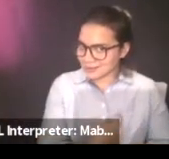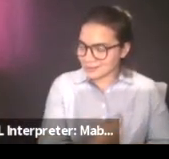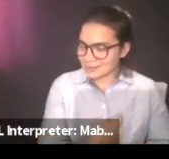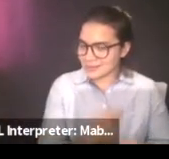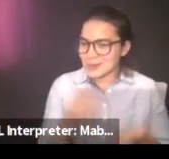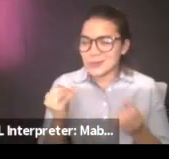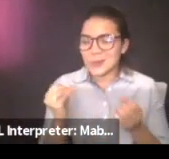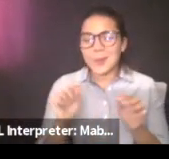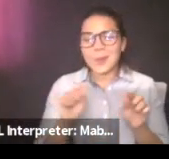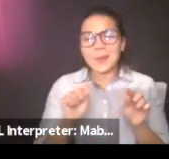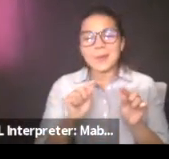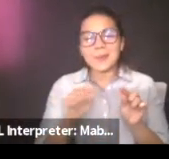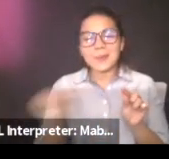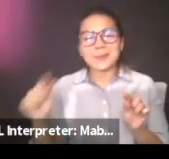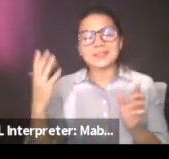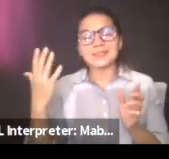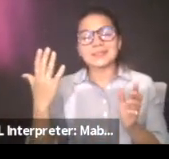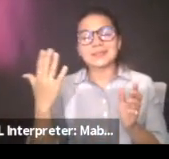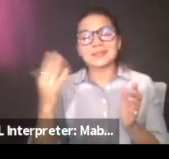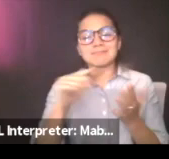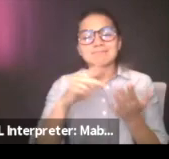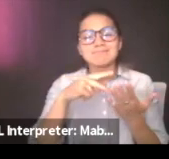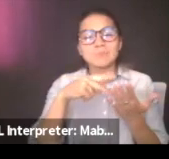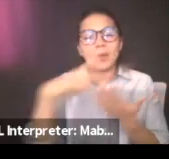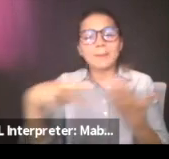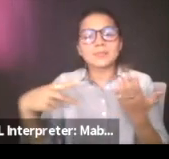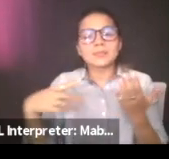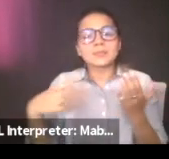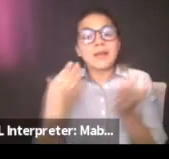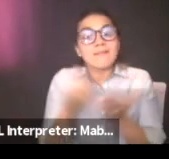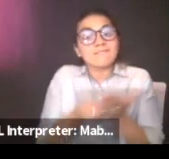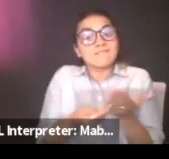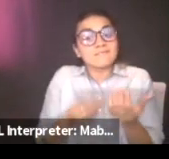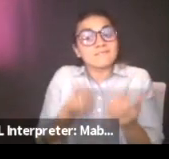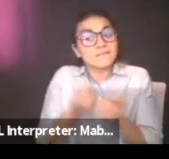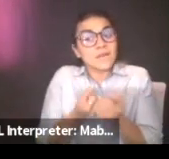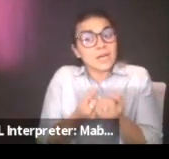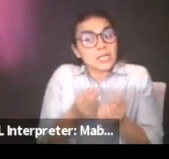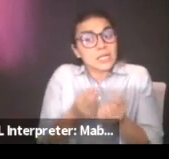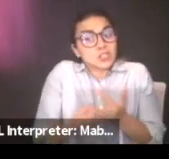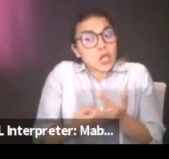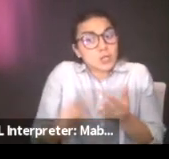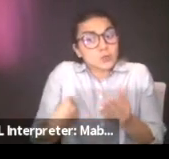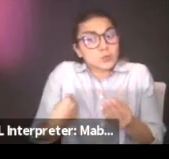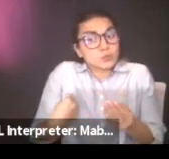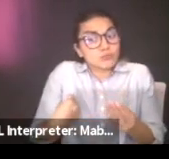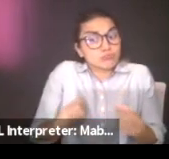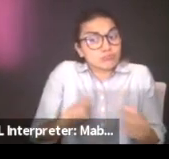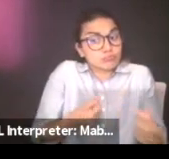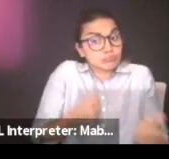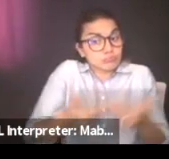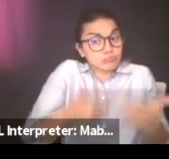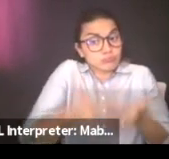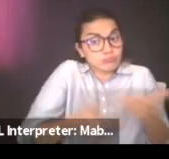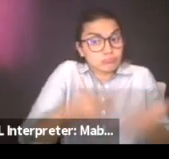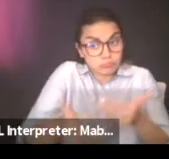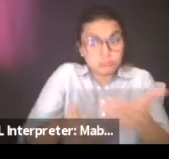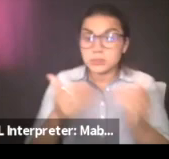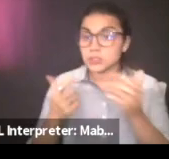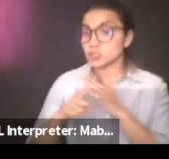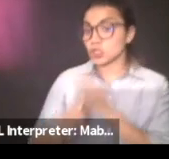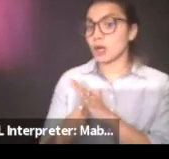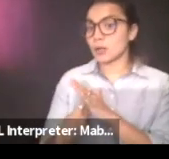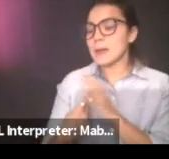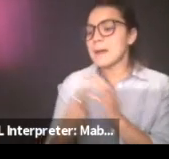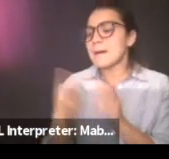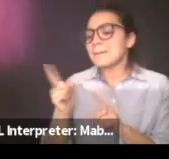in those spaces, right, funding is starting to flow, right? So can that genuinely happen? Will people genuinely say, I will walk